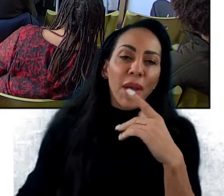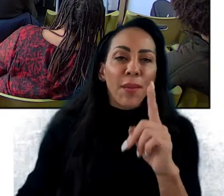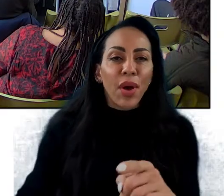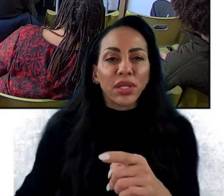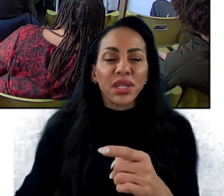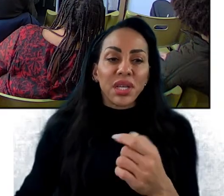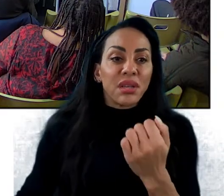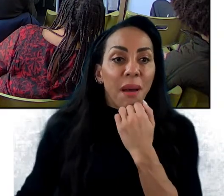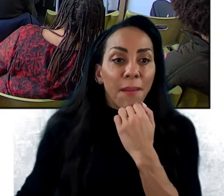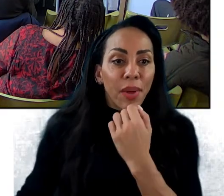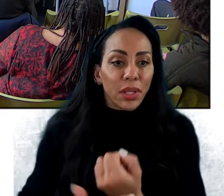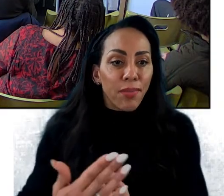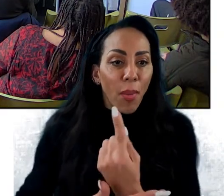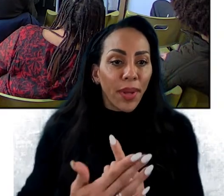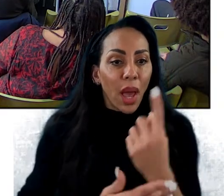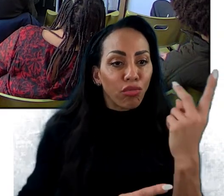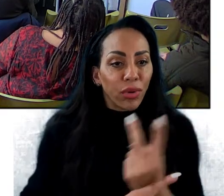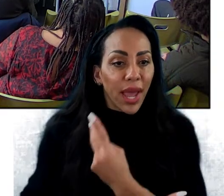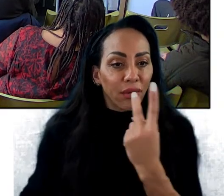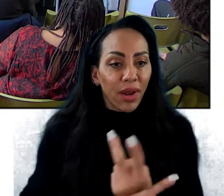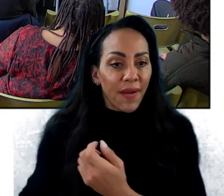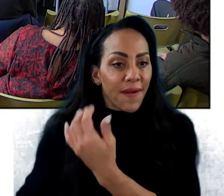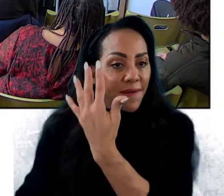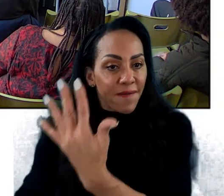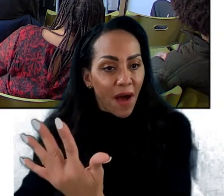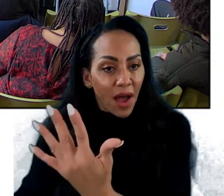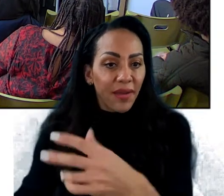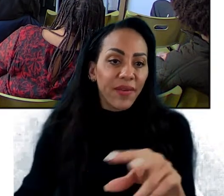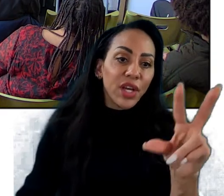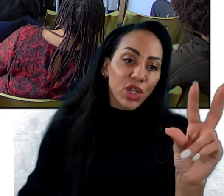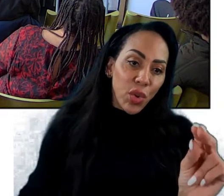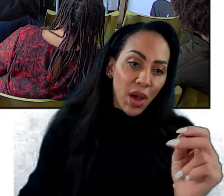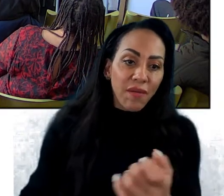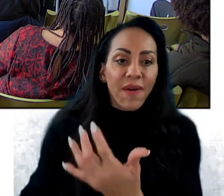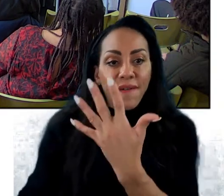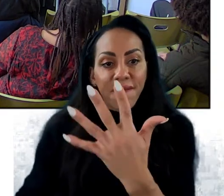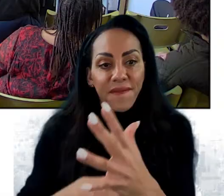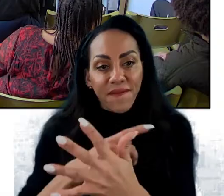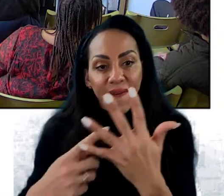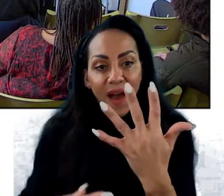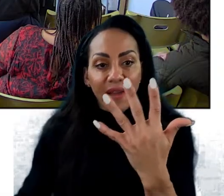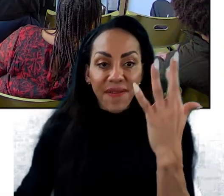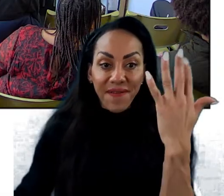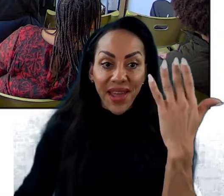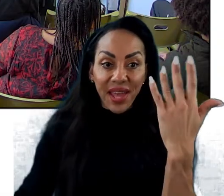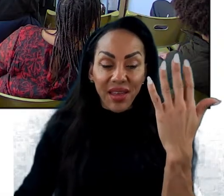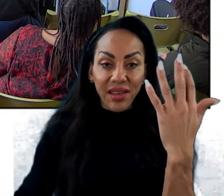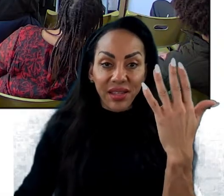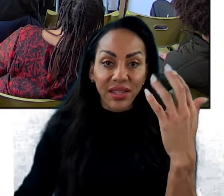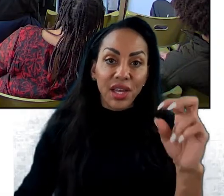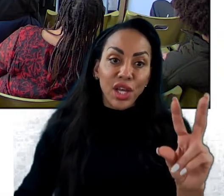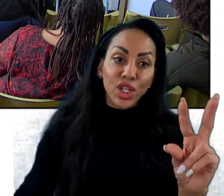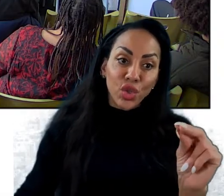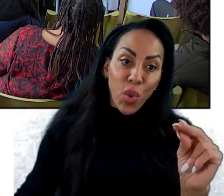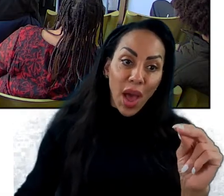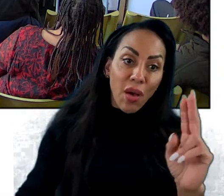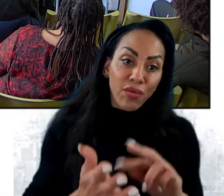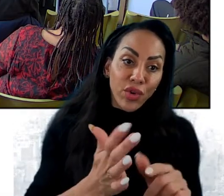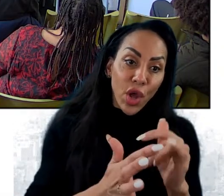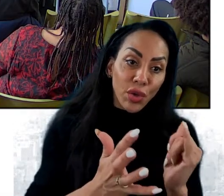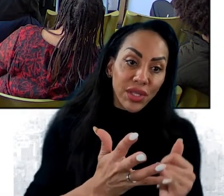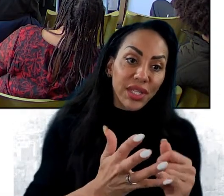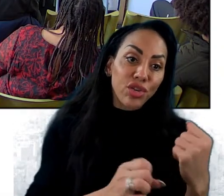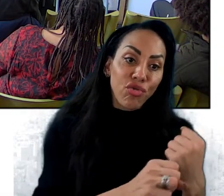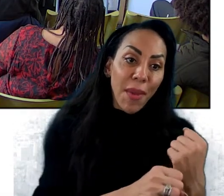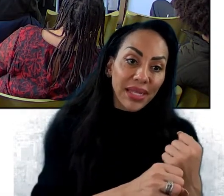terms of like just numbers in nature, like things like there's five fingers, or 5 notes in a pentatonic scale, 12 notes in a chromatic scale.